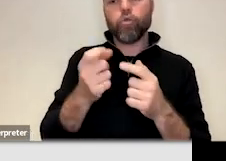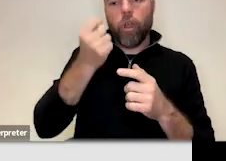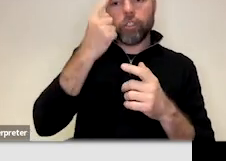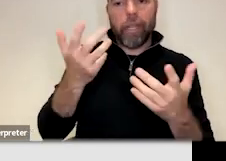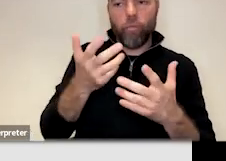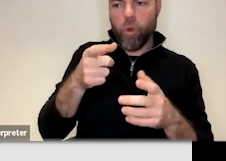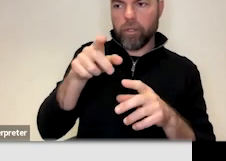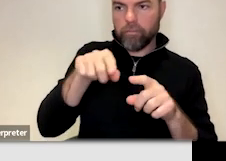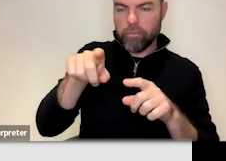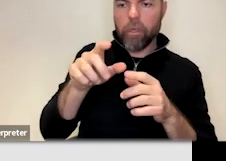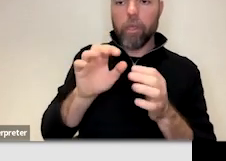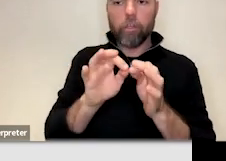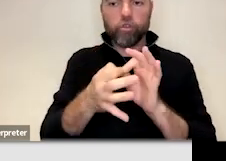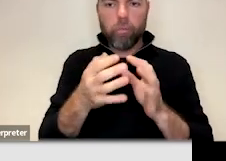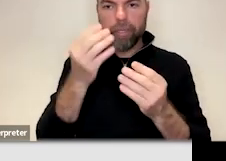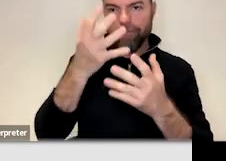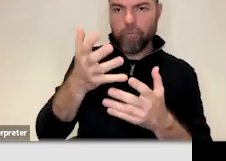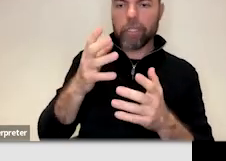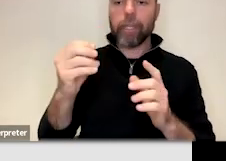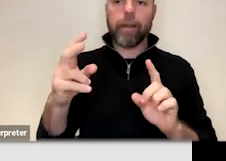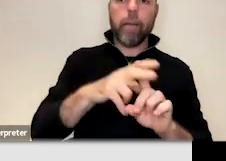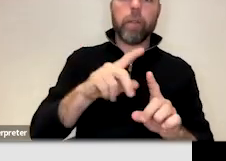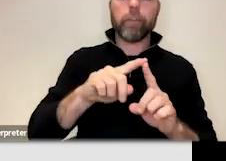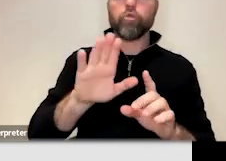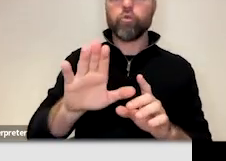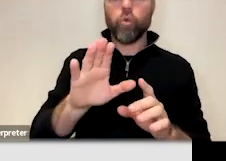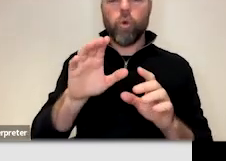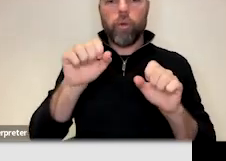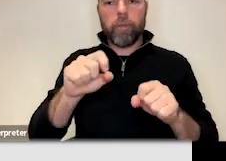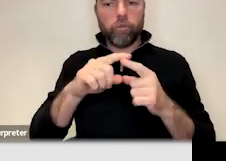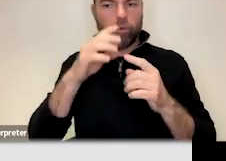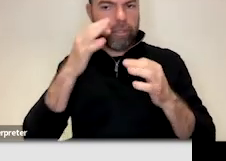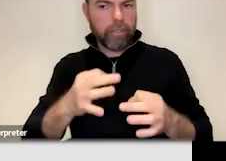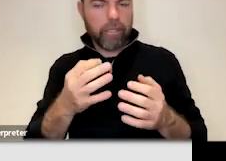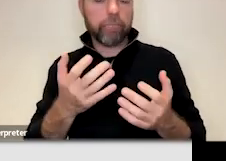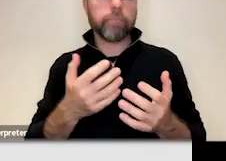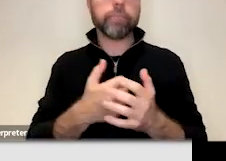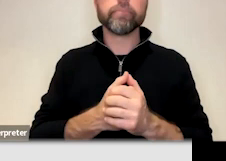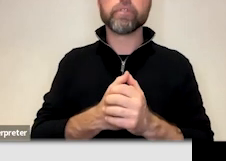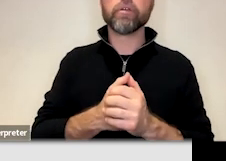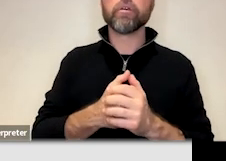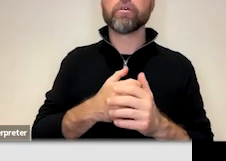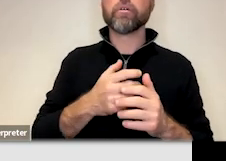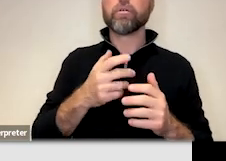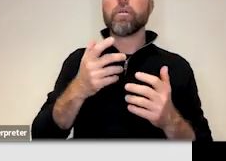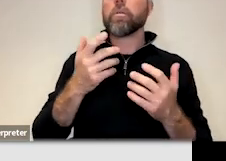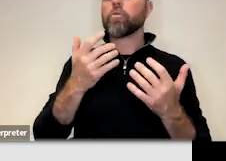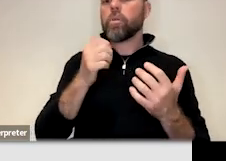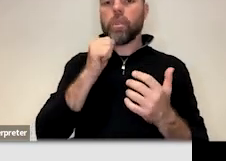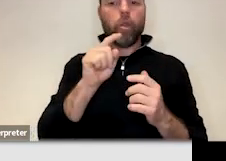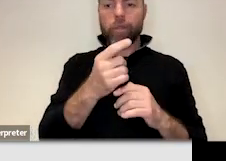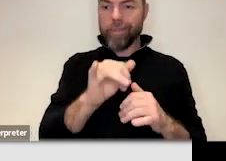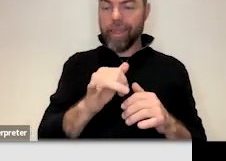at, how to interpret that and apply that to your decision-making needs. But we're not stopping there. So this is what we've been up to